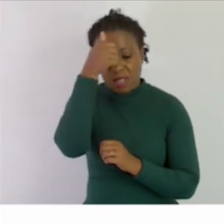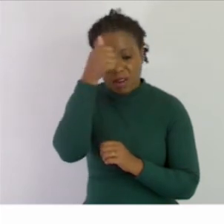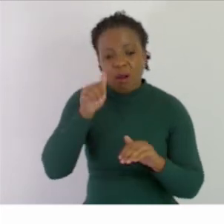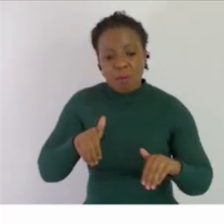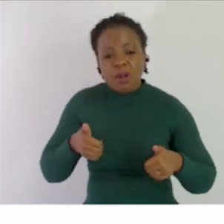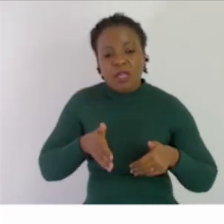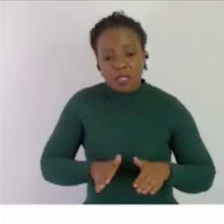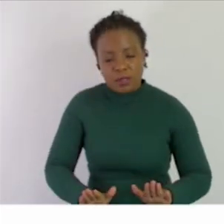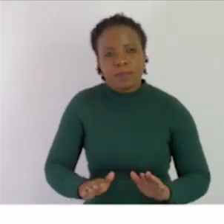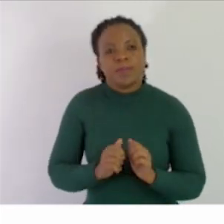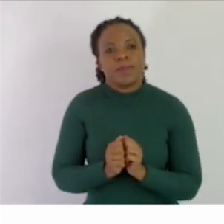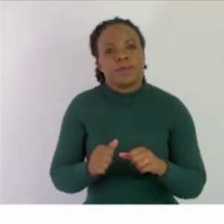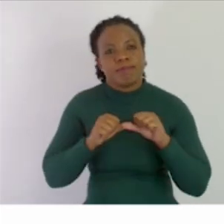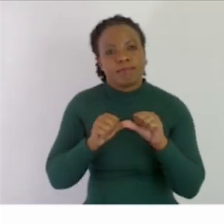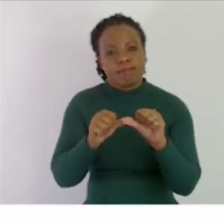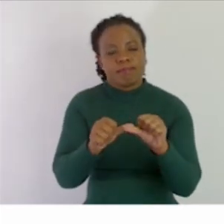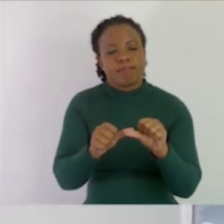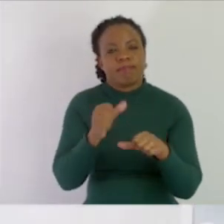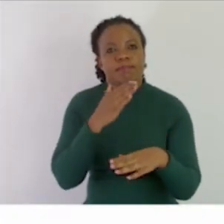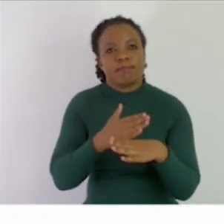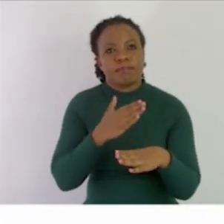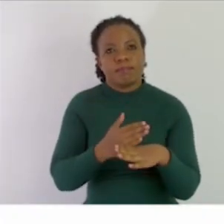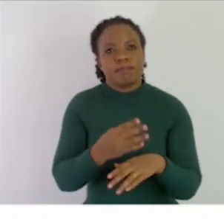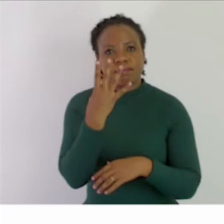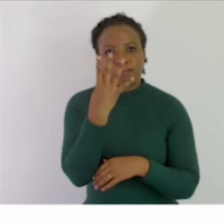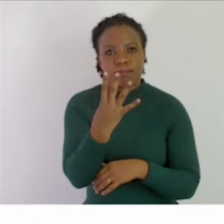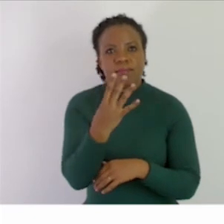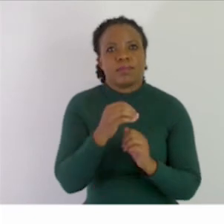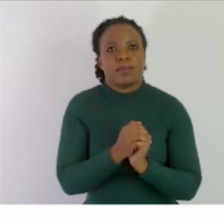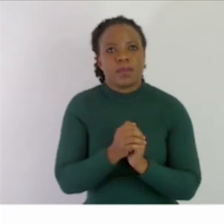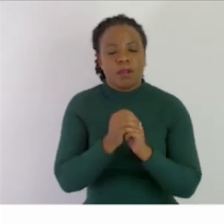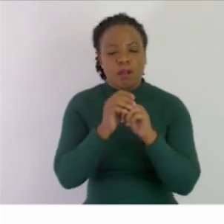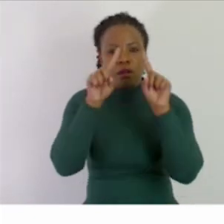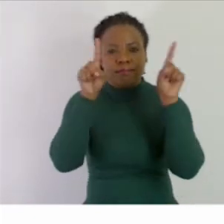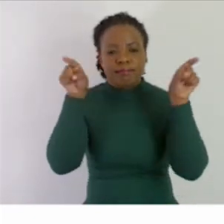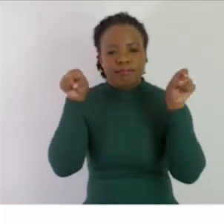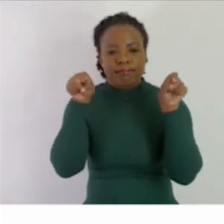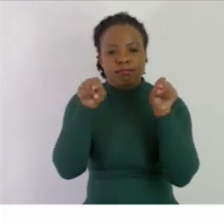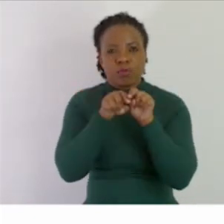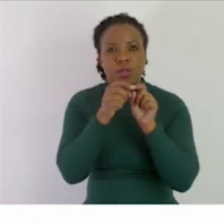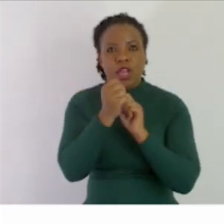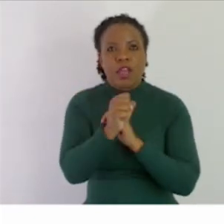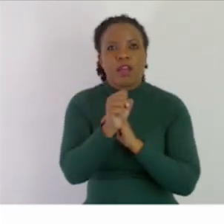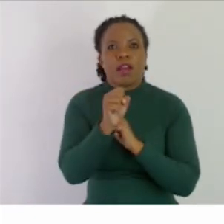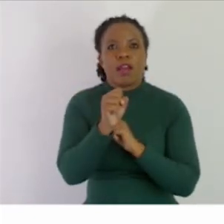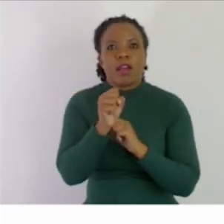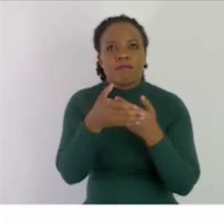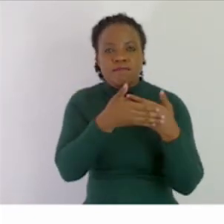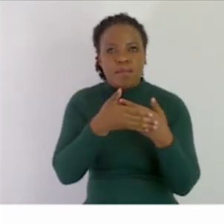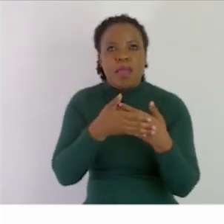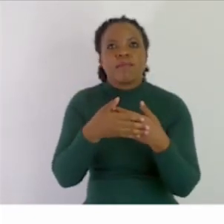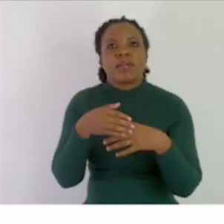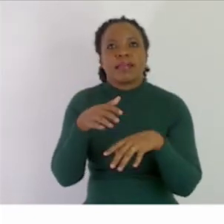Let's move on to activity 4, where you have to choose from the box below again. Write the